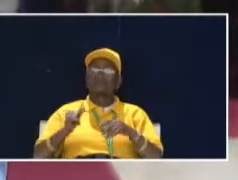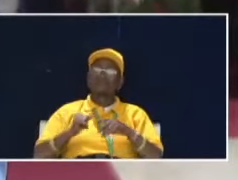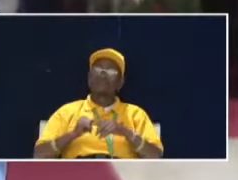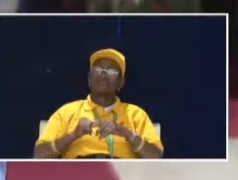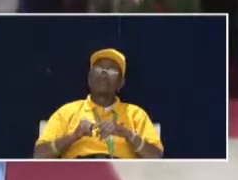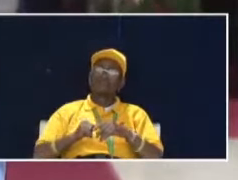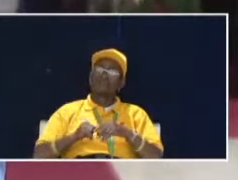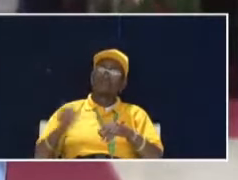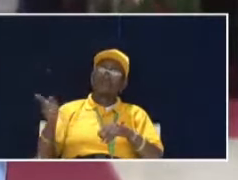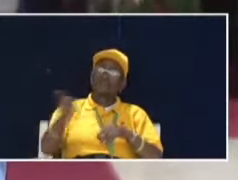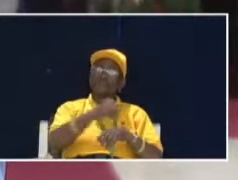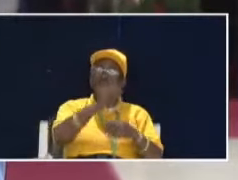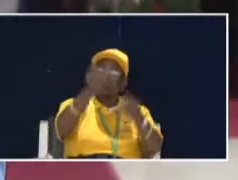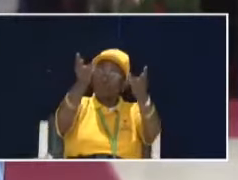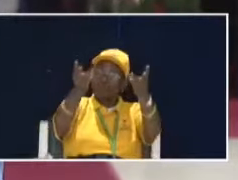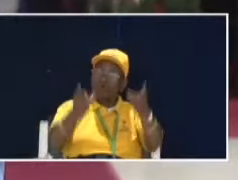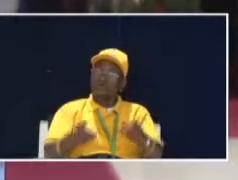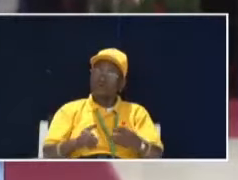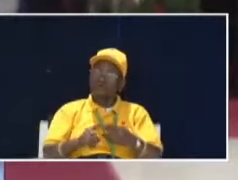You want to be used of God?